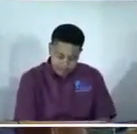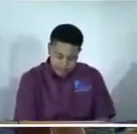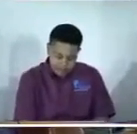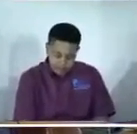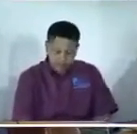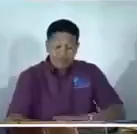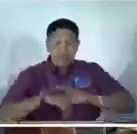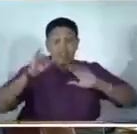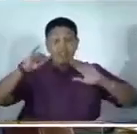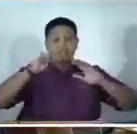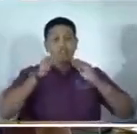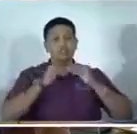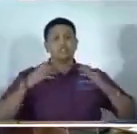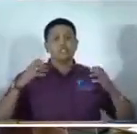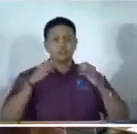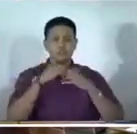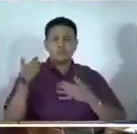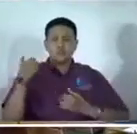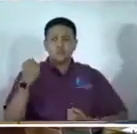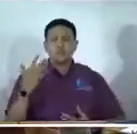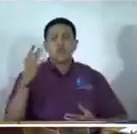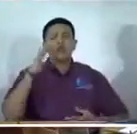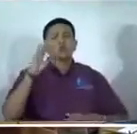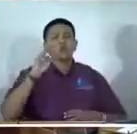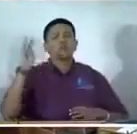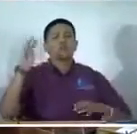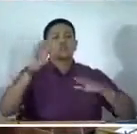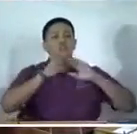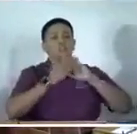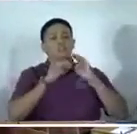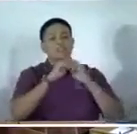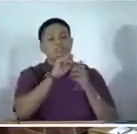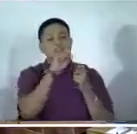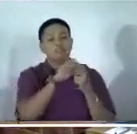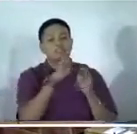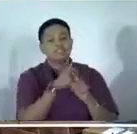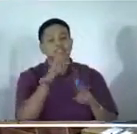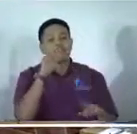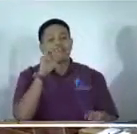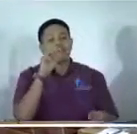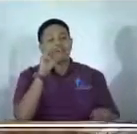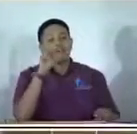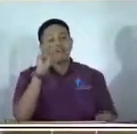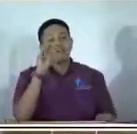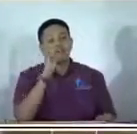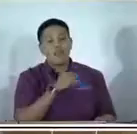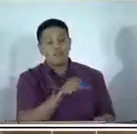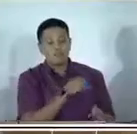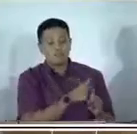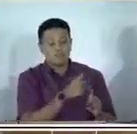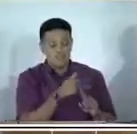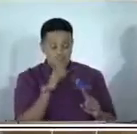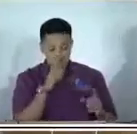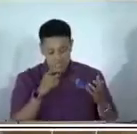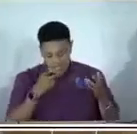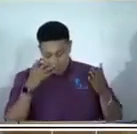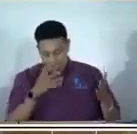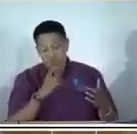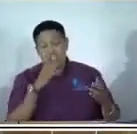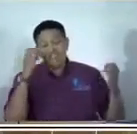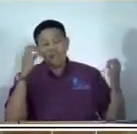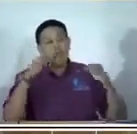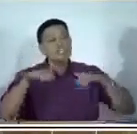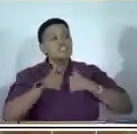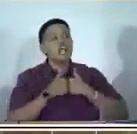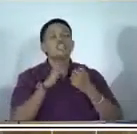stronger, Madam Speaker. Madam Speaker, Western Jamaica, in particular the Cornwall Regional Hospital, has been a source of many challenges related to the